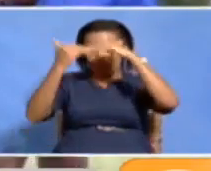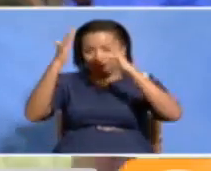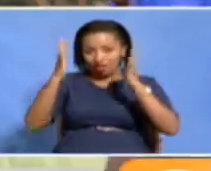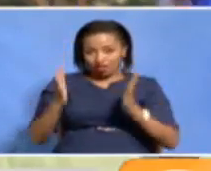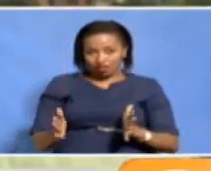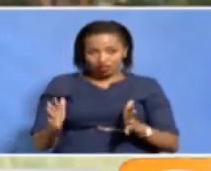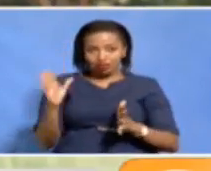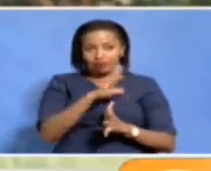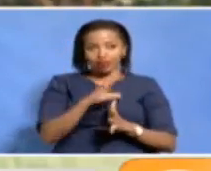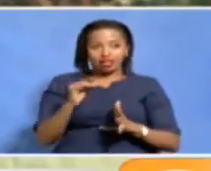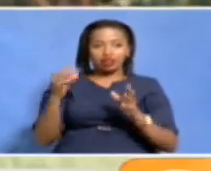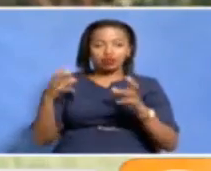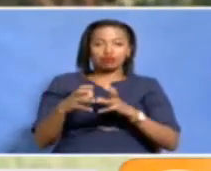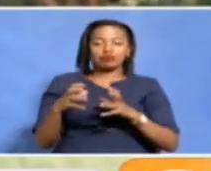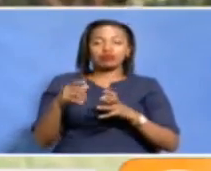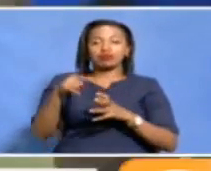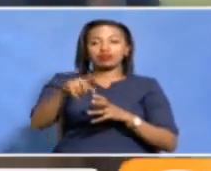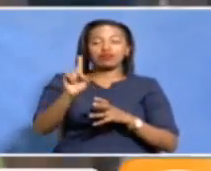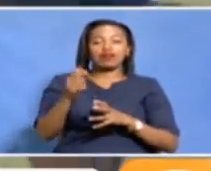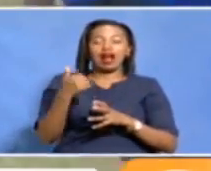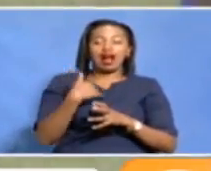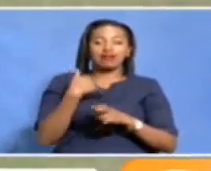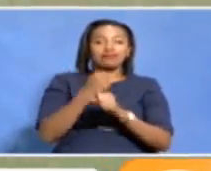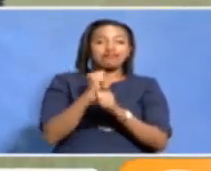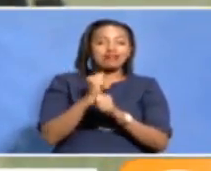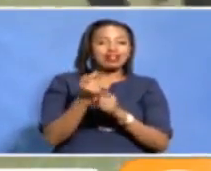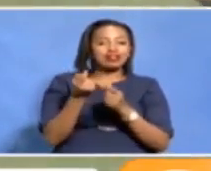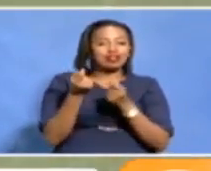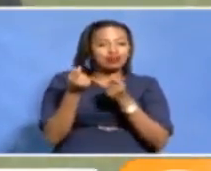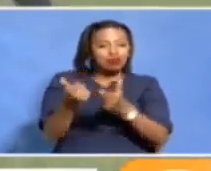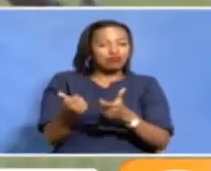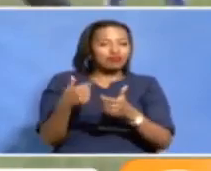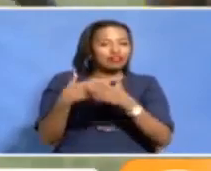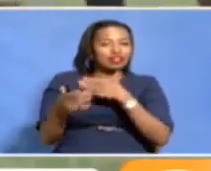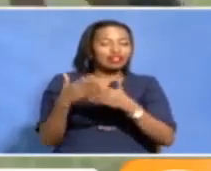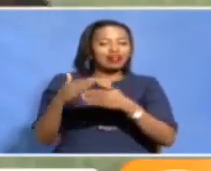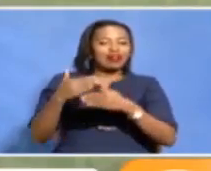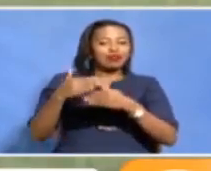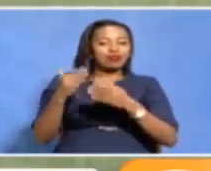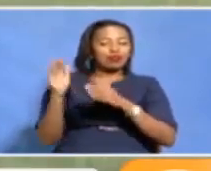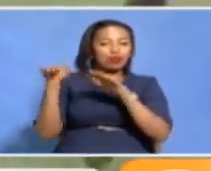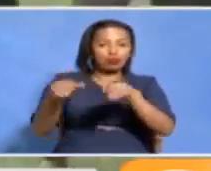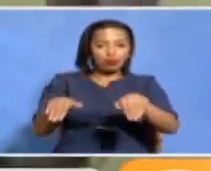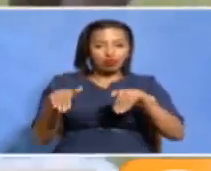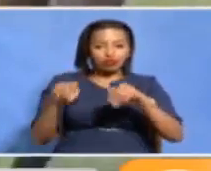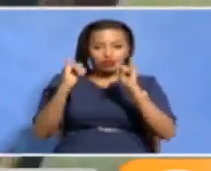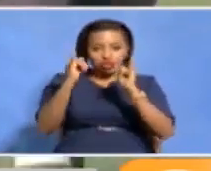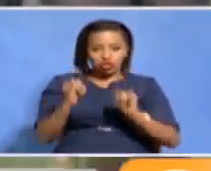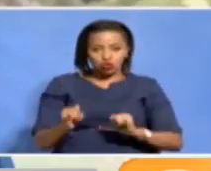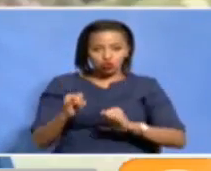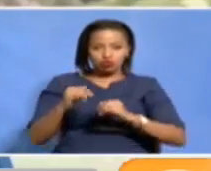has confidence in the squad's depth and has made minimal signings ahead of the new season.